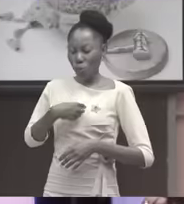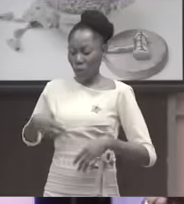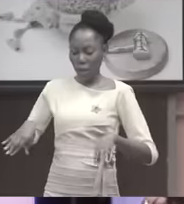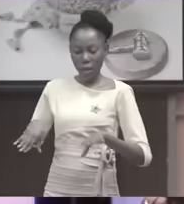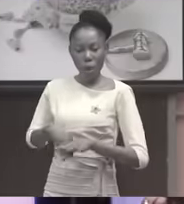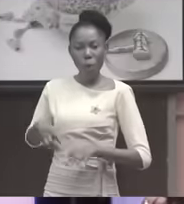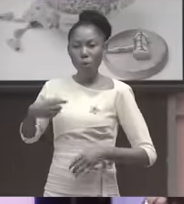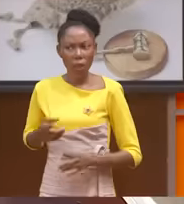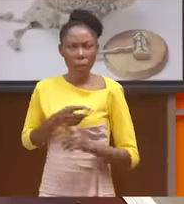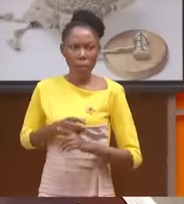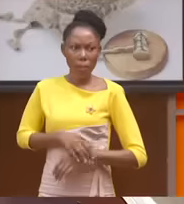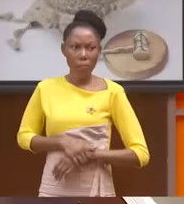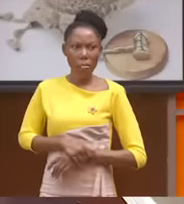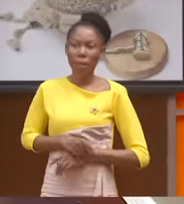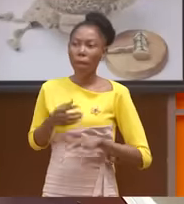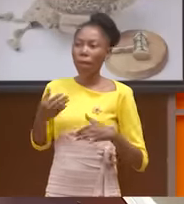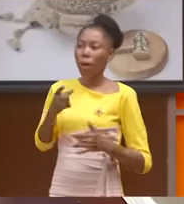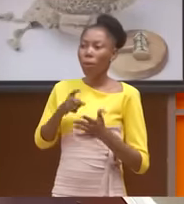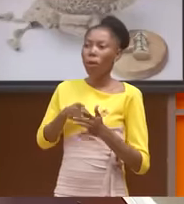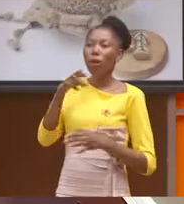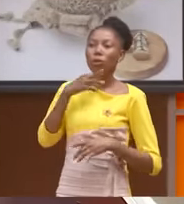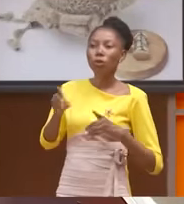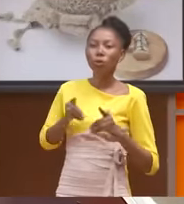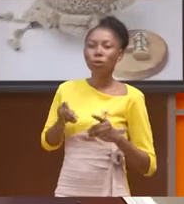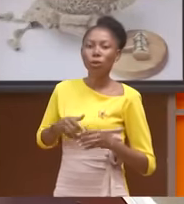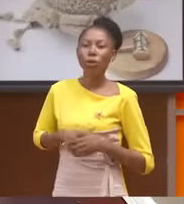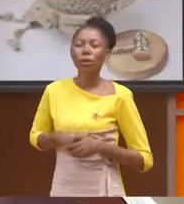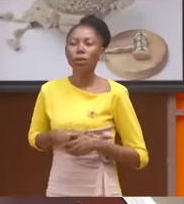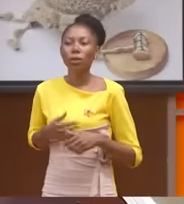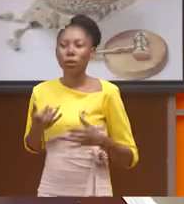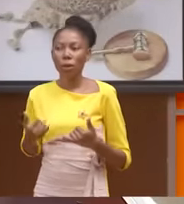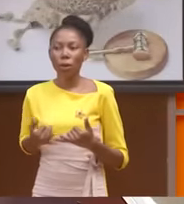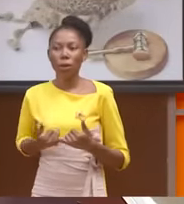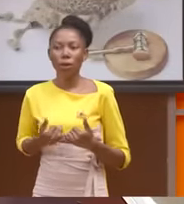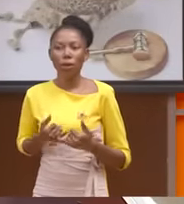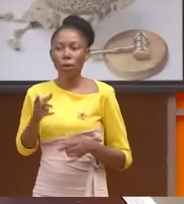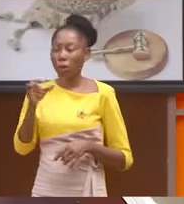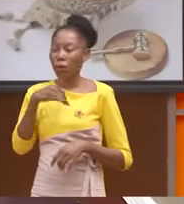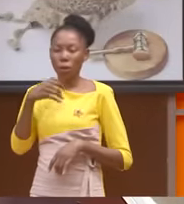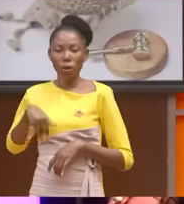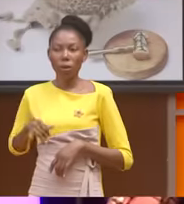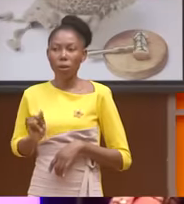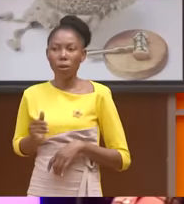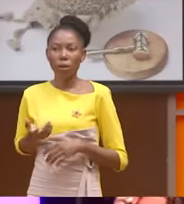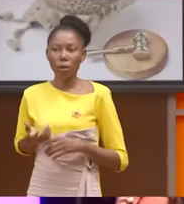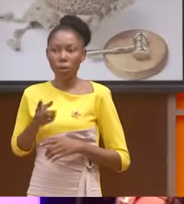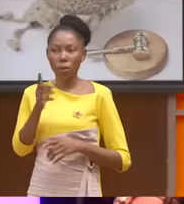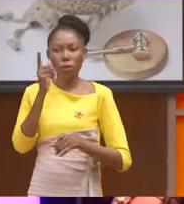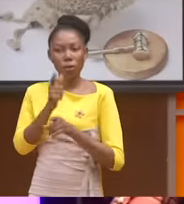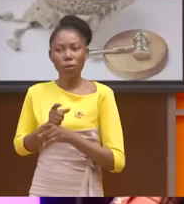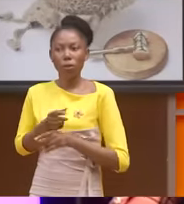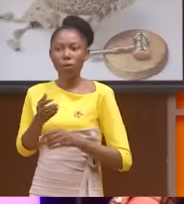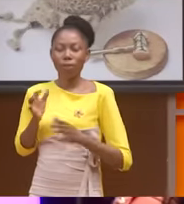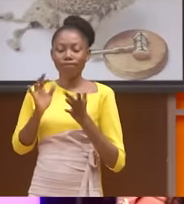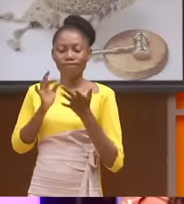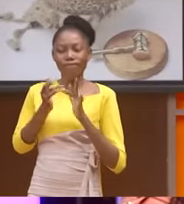living fine. What are you doing right now? Are you working? No, I've not really gotten a job. I'm into online business